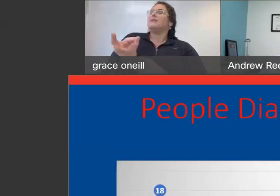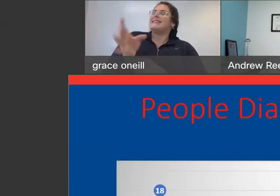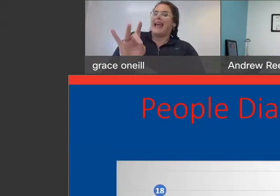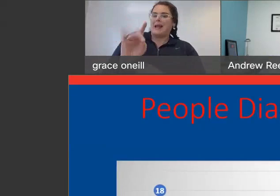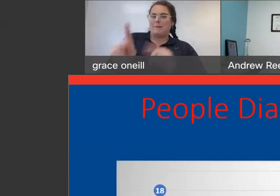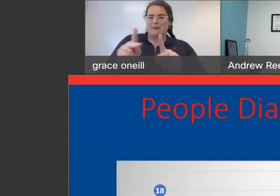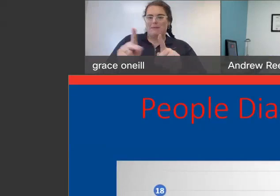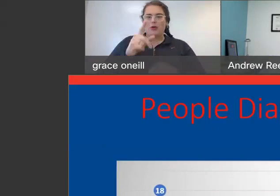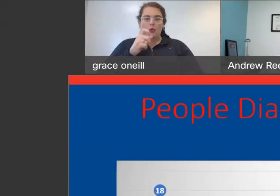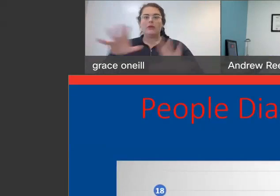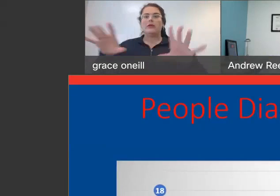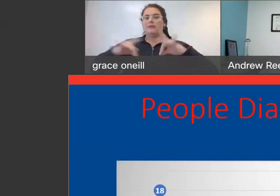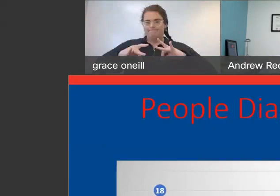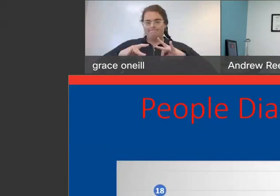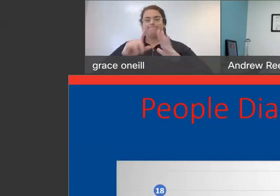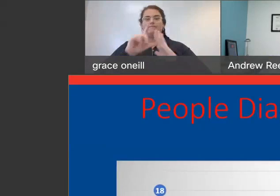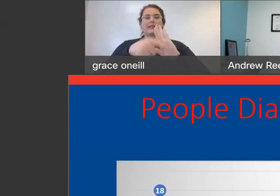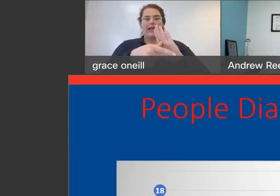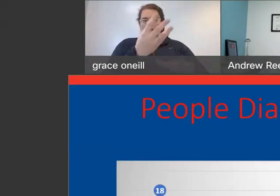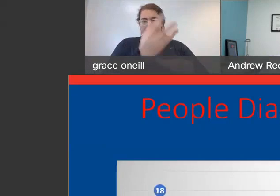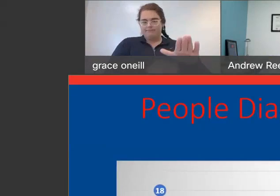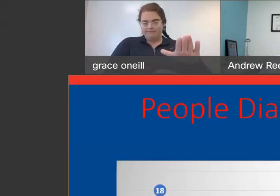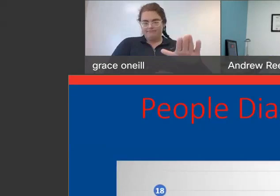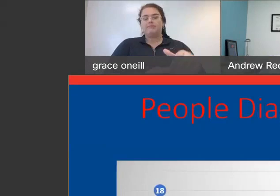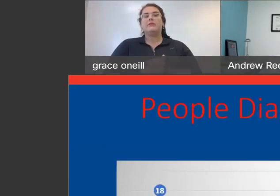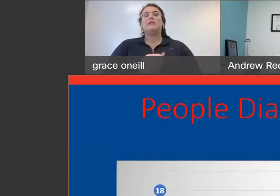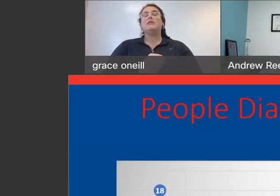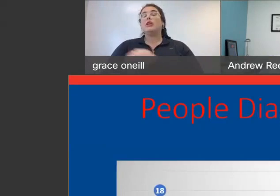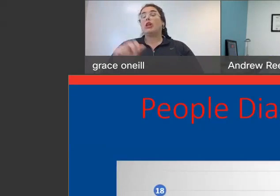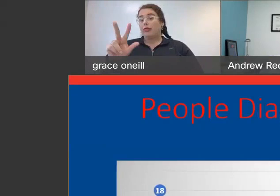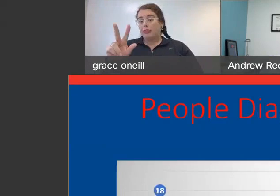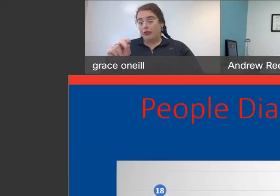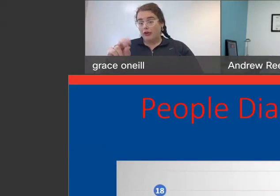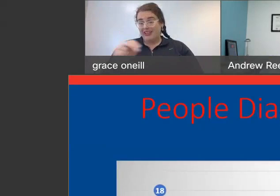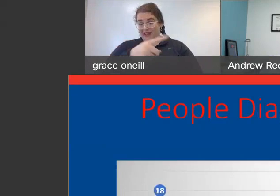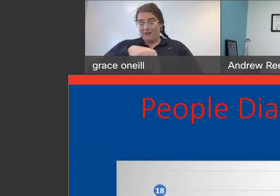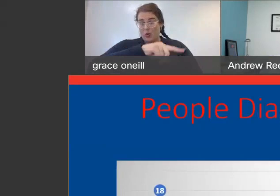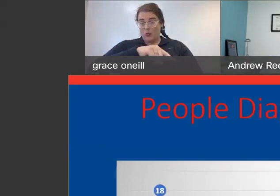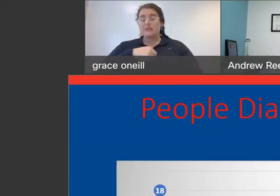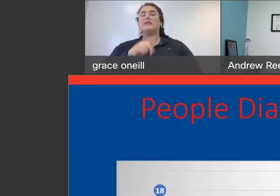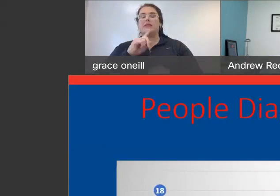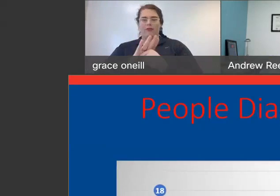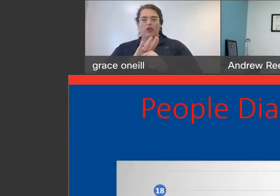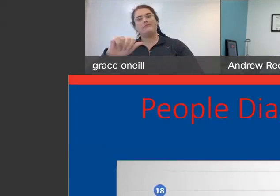have subsequently died. 30 of those have been confirmed as not COVID-related